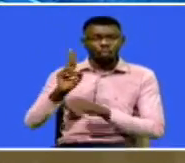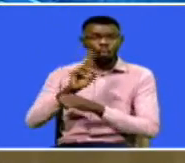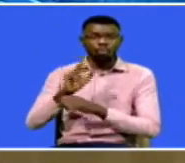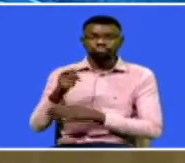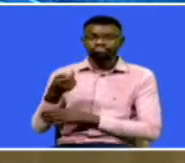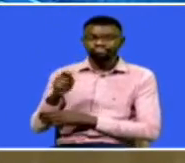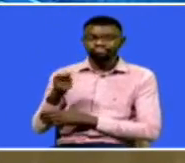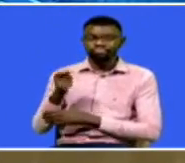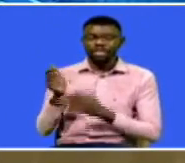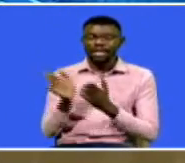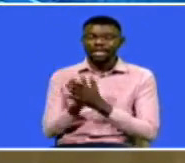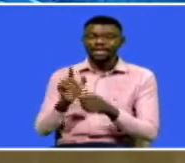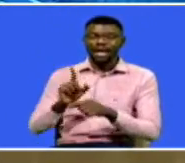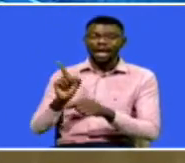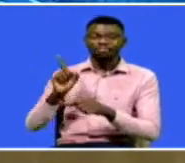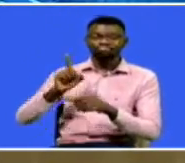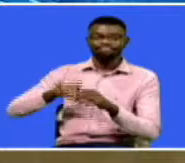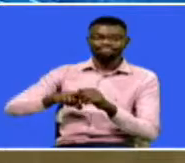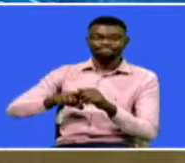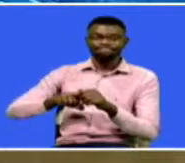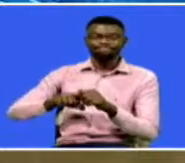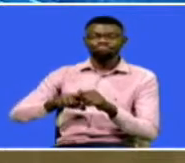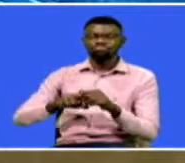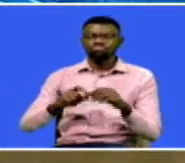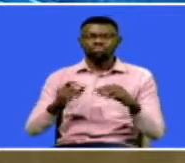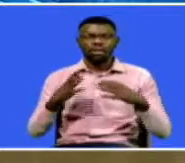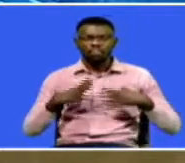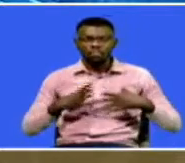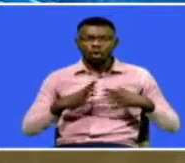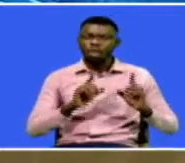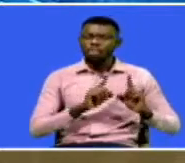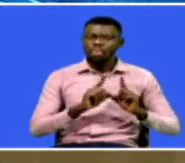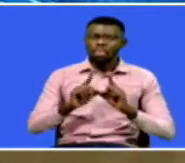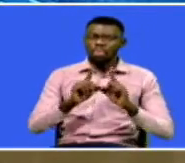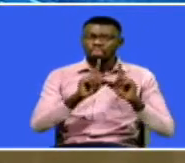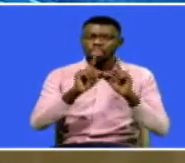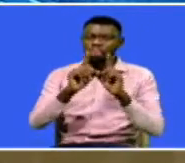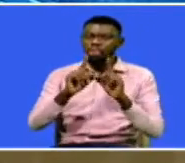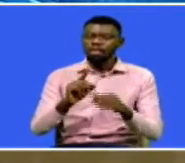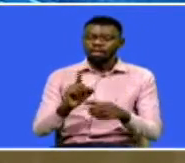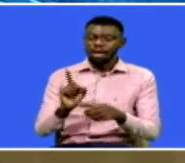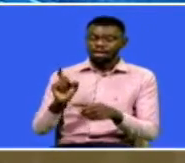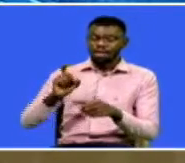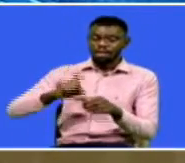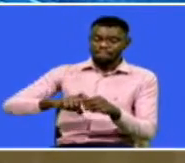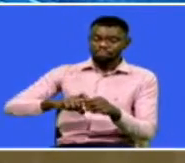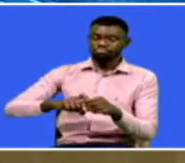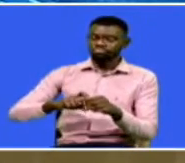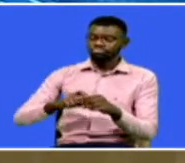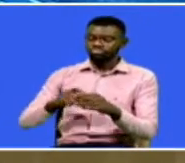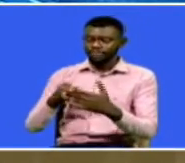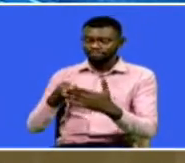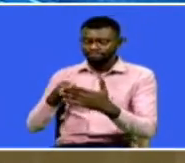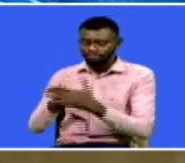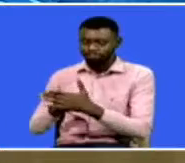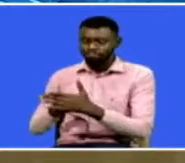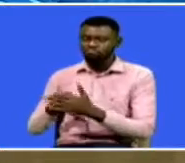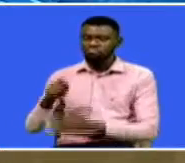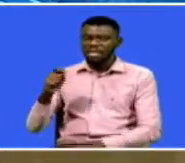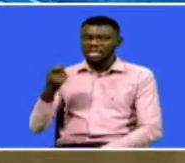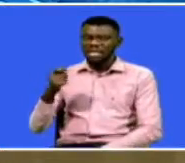key is all you need. Lovers have been turning up there to lock a padlock on a pole and throw the keys in the